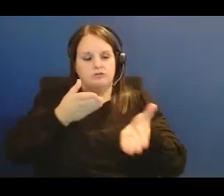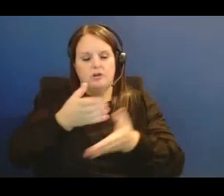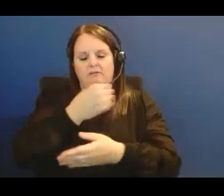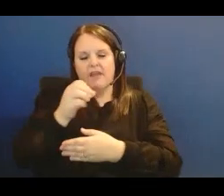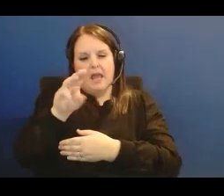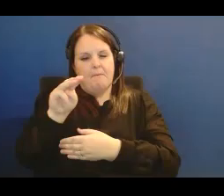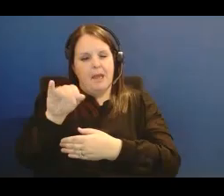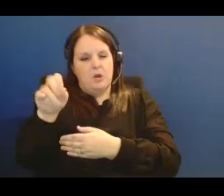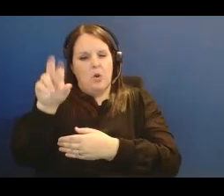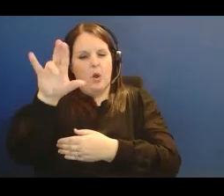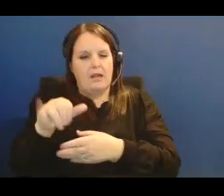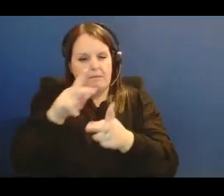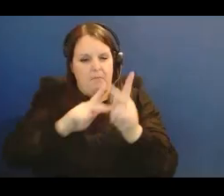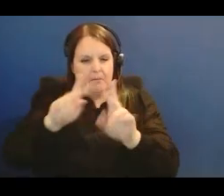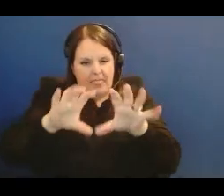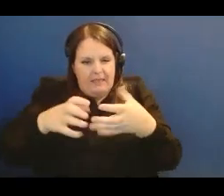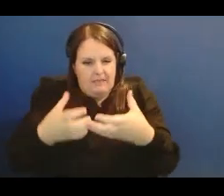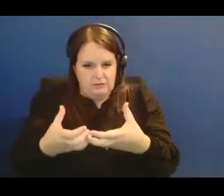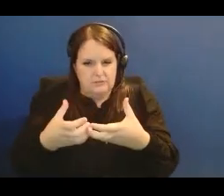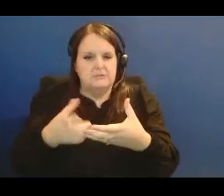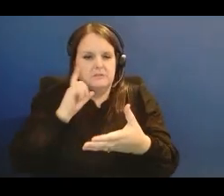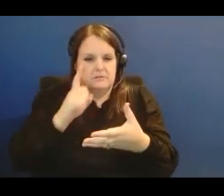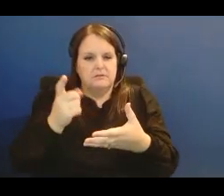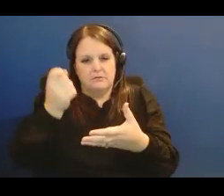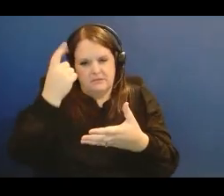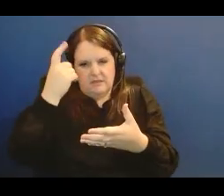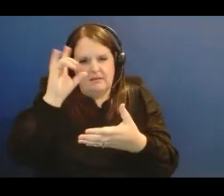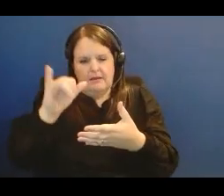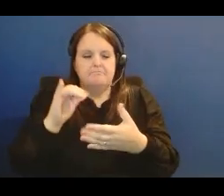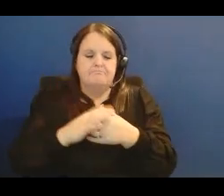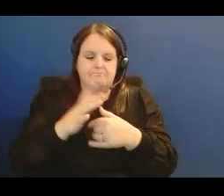in Nevada's public health infrastructure. Next slide.